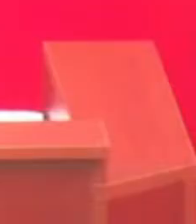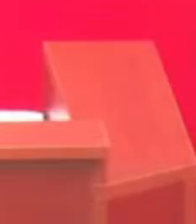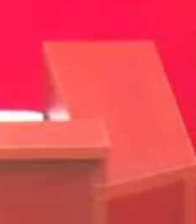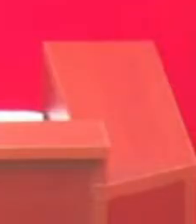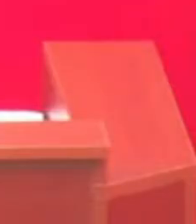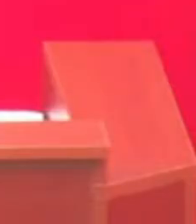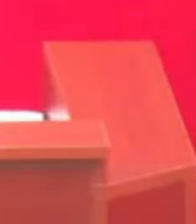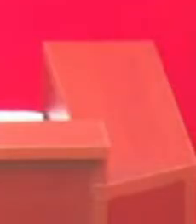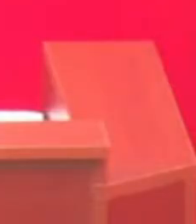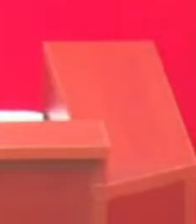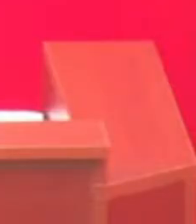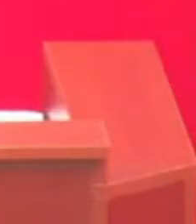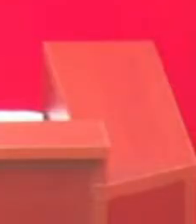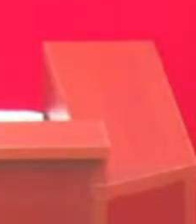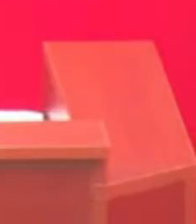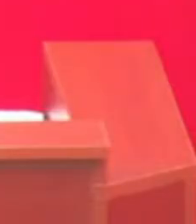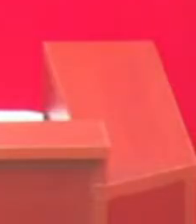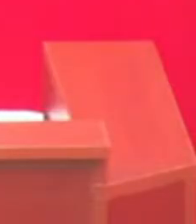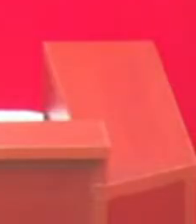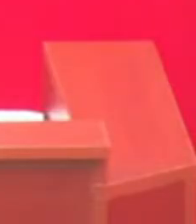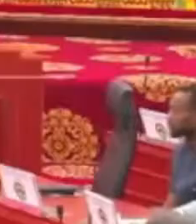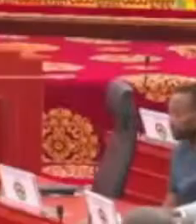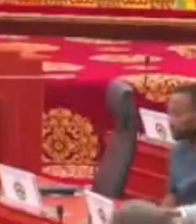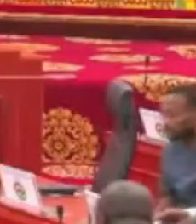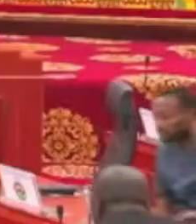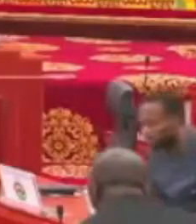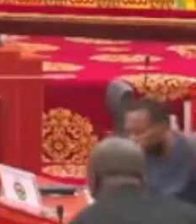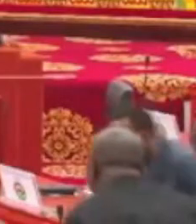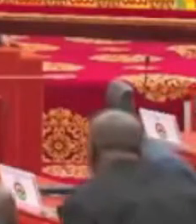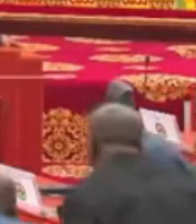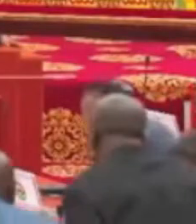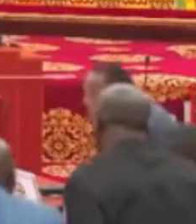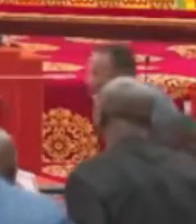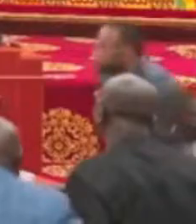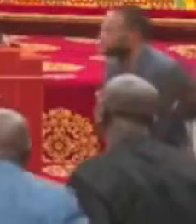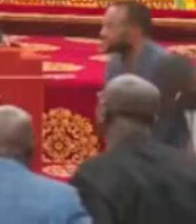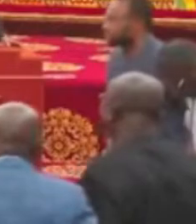Honorable members, prayers.